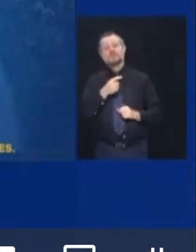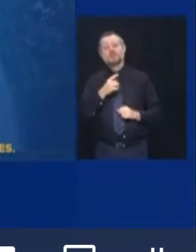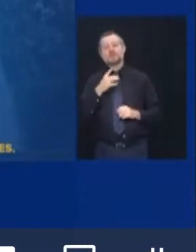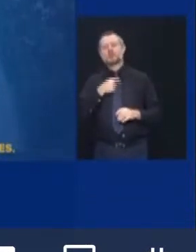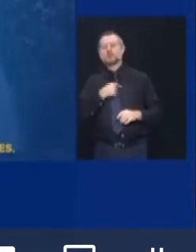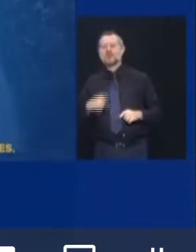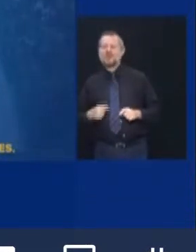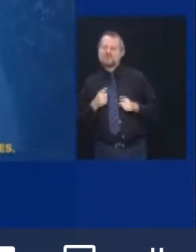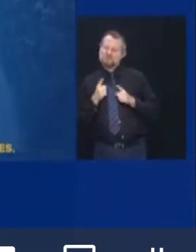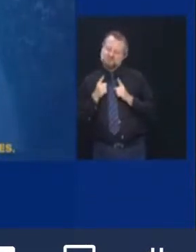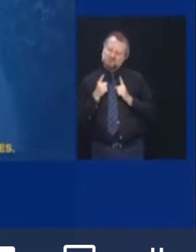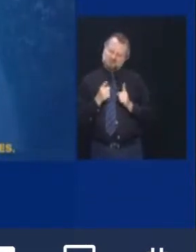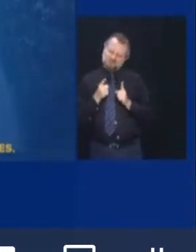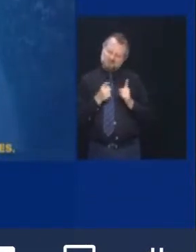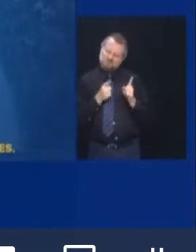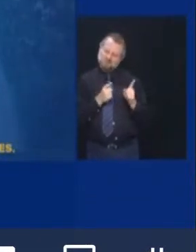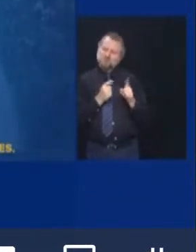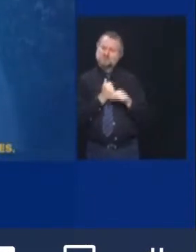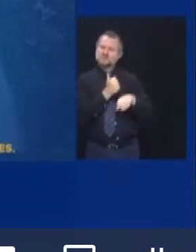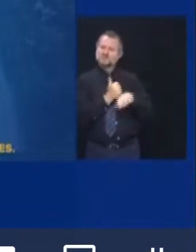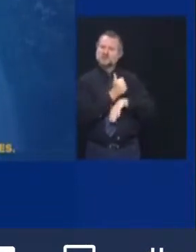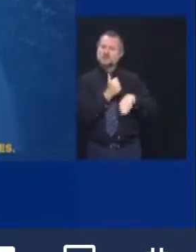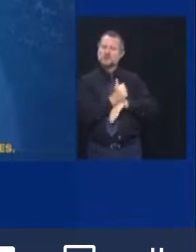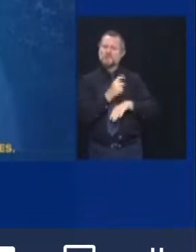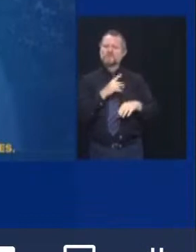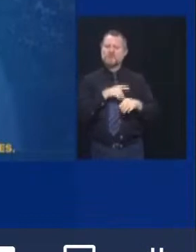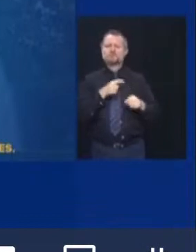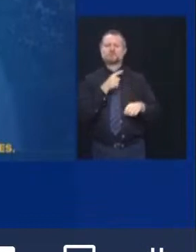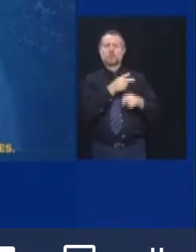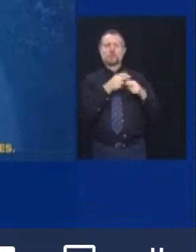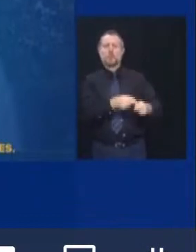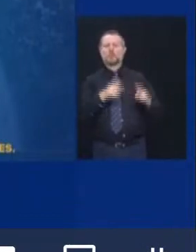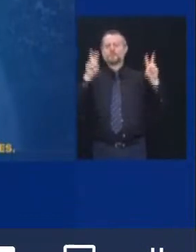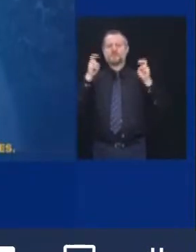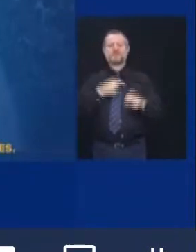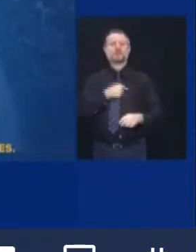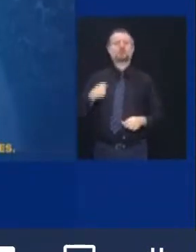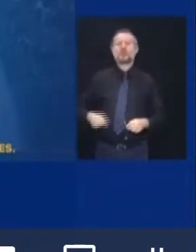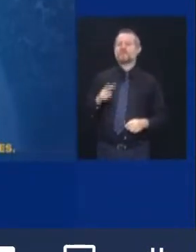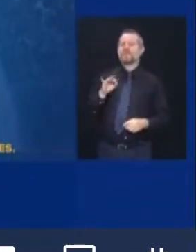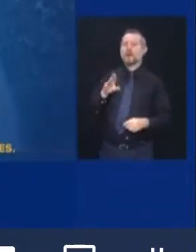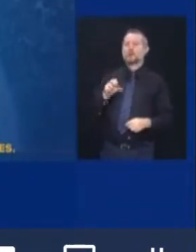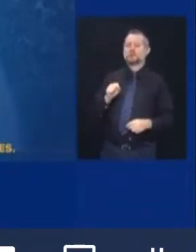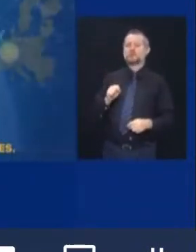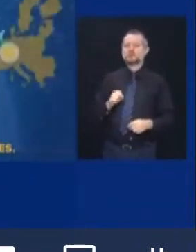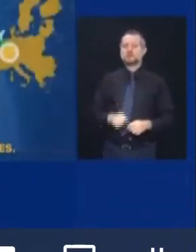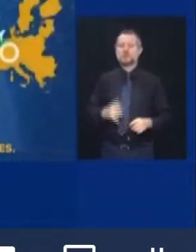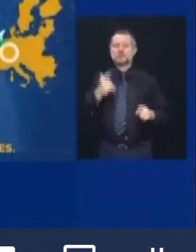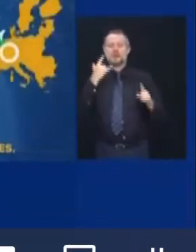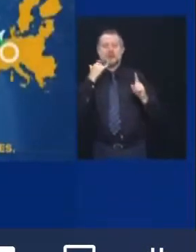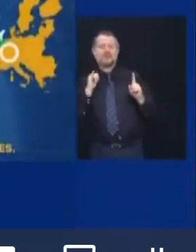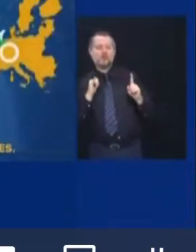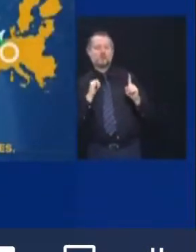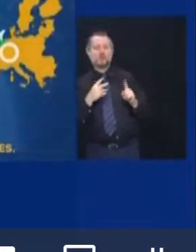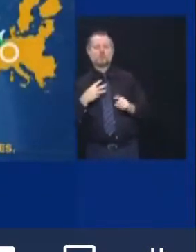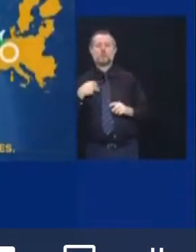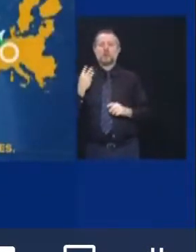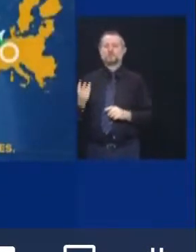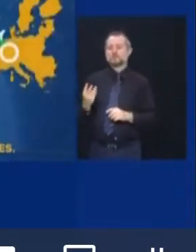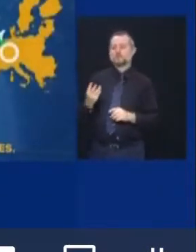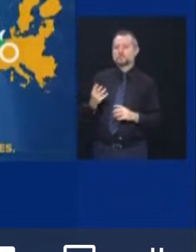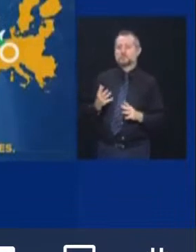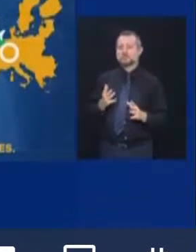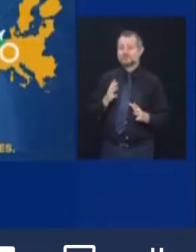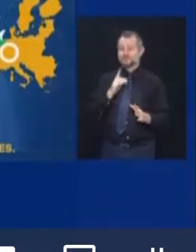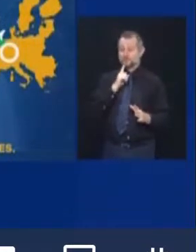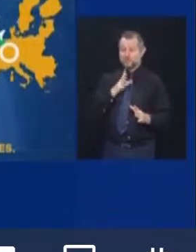virus, China virus. It was coming to California. It was coming to the state of Washington. But that's not where it came from. It came from the